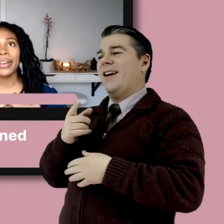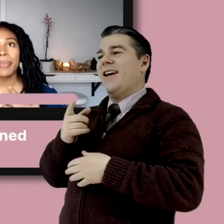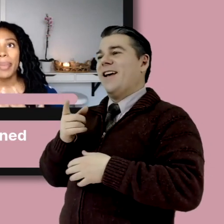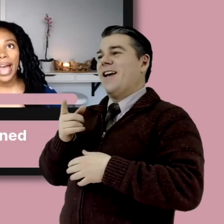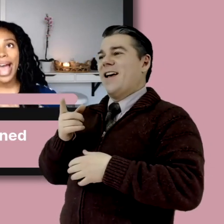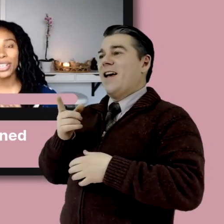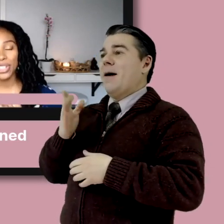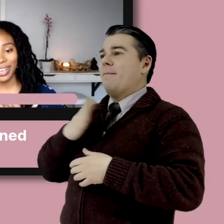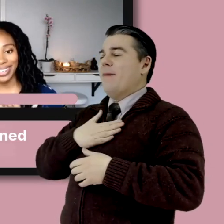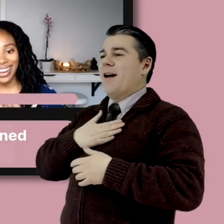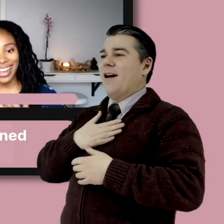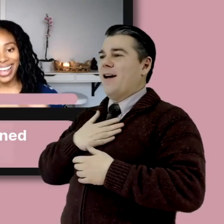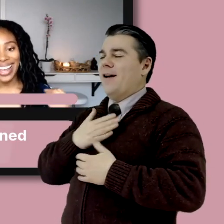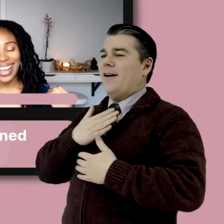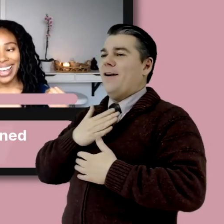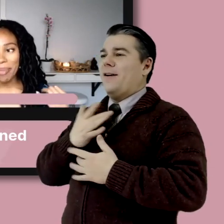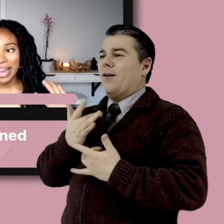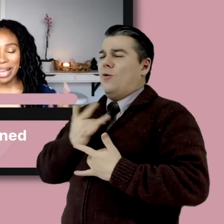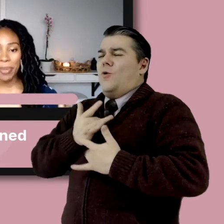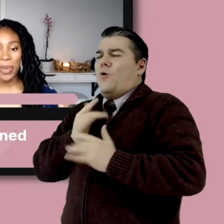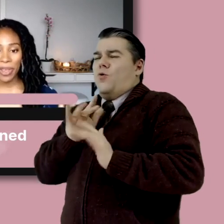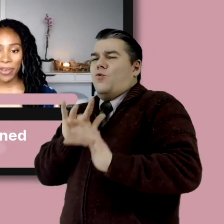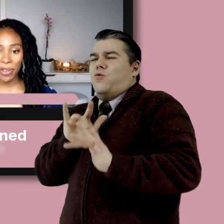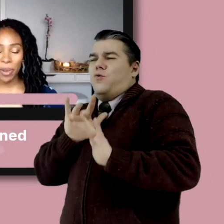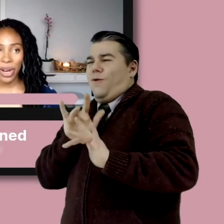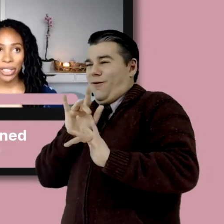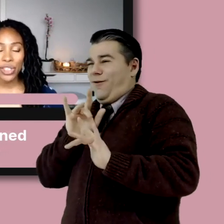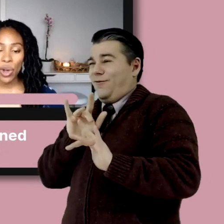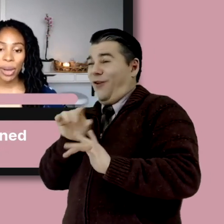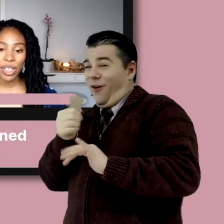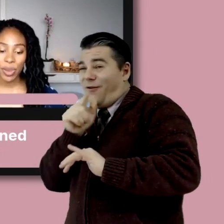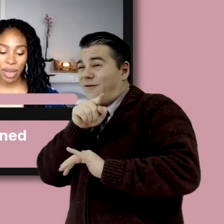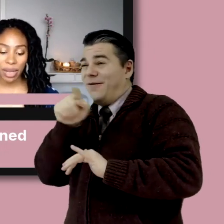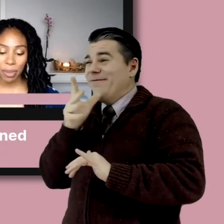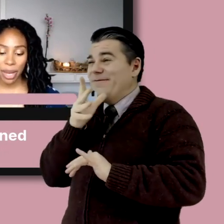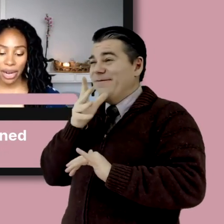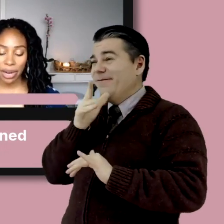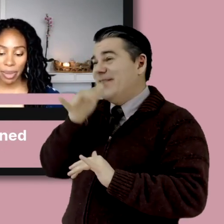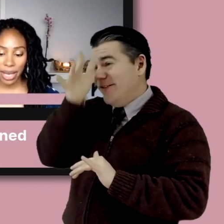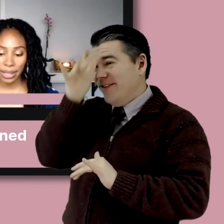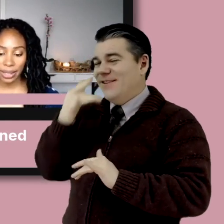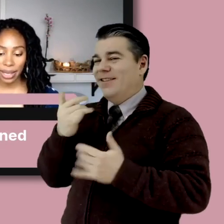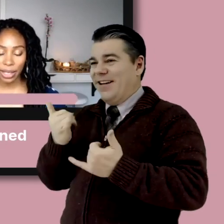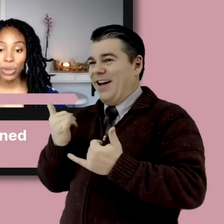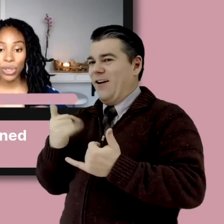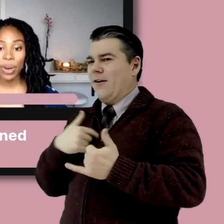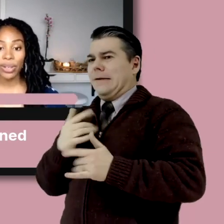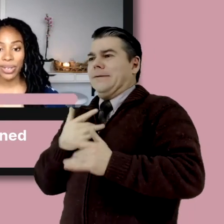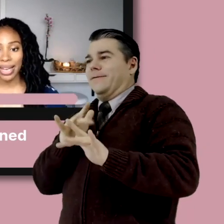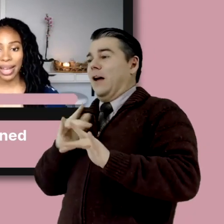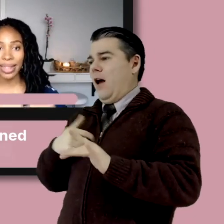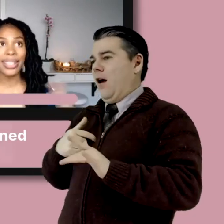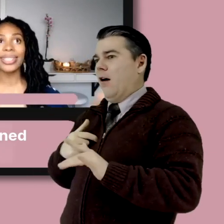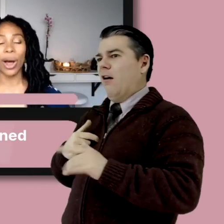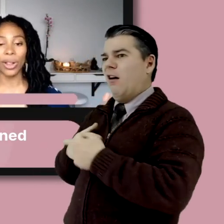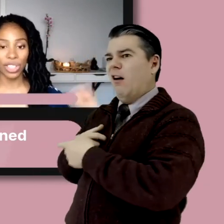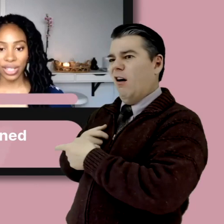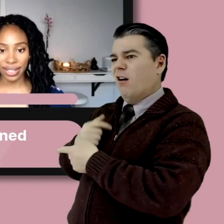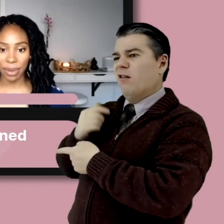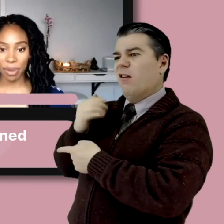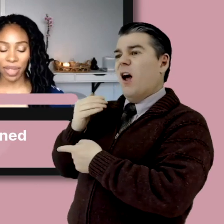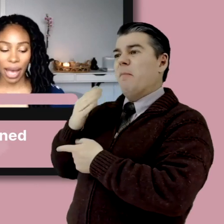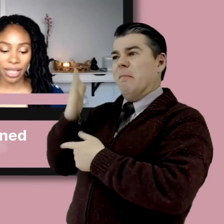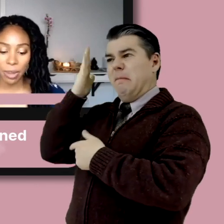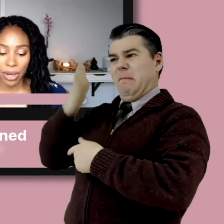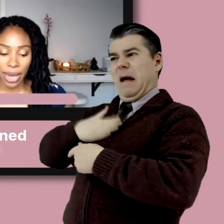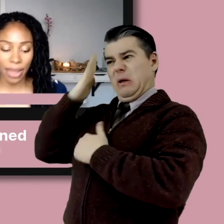my compassion and my empathy for other parents so much becoming a parent, because it's like you do understand that this knowledge is the